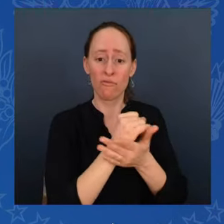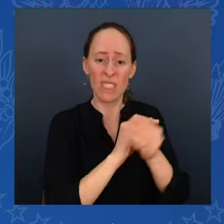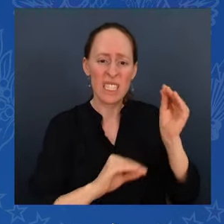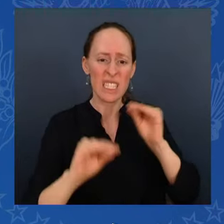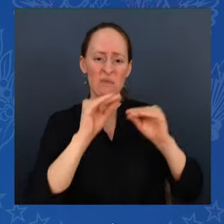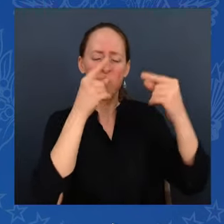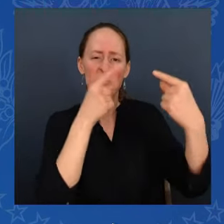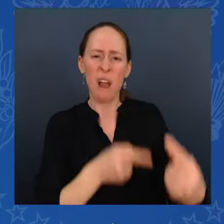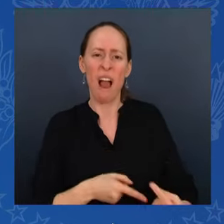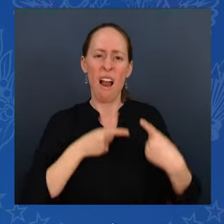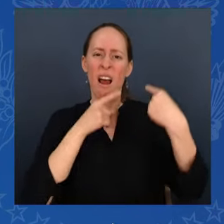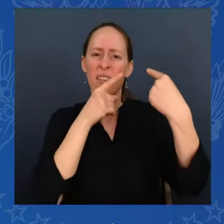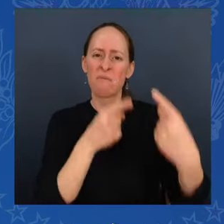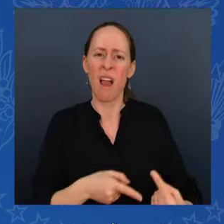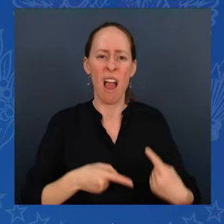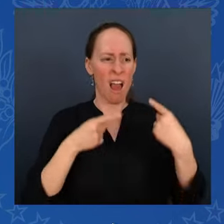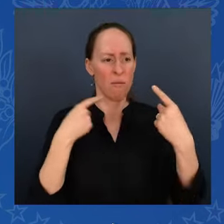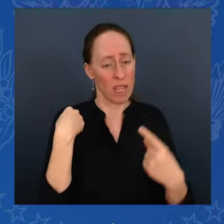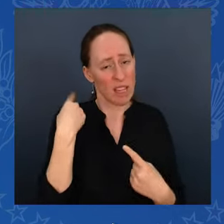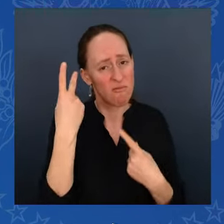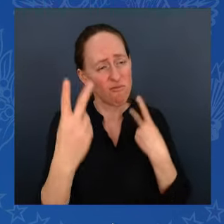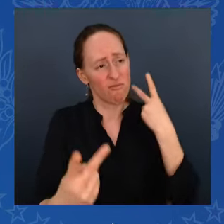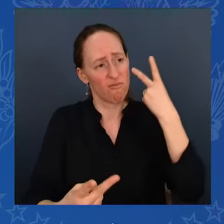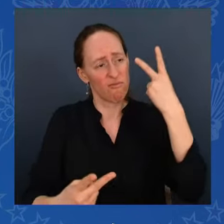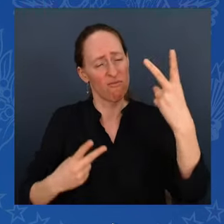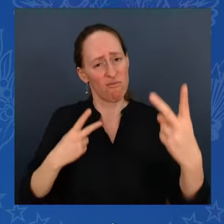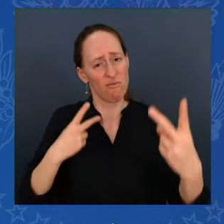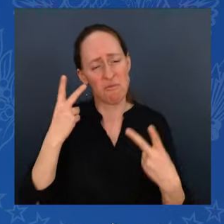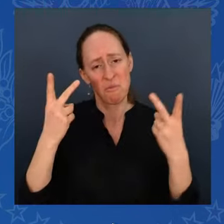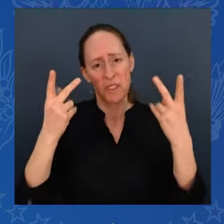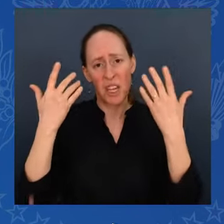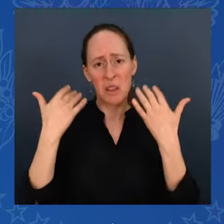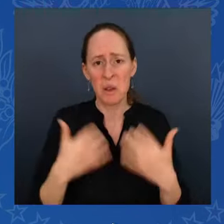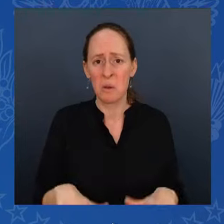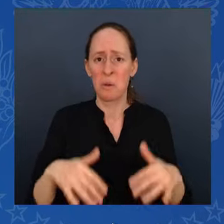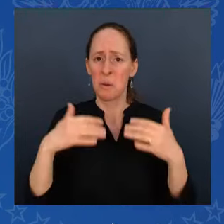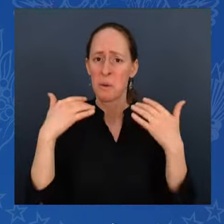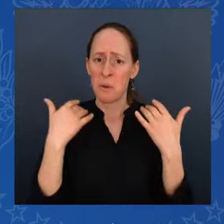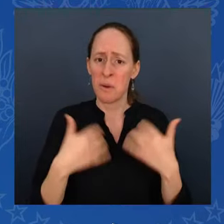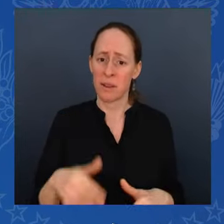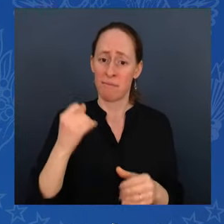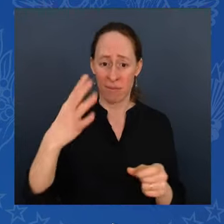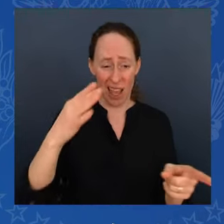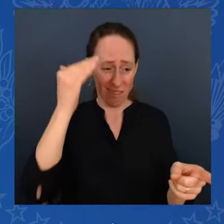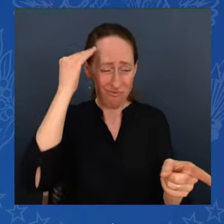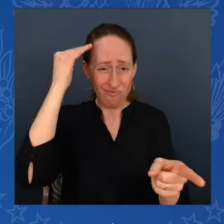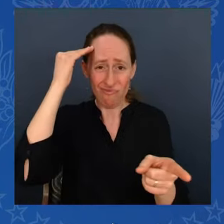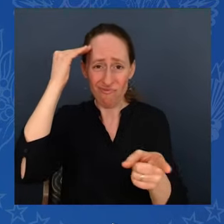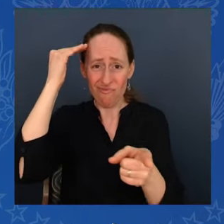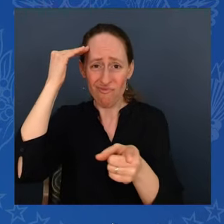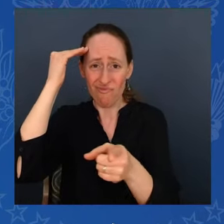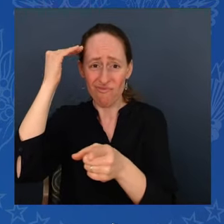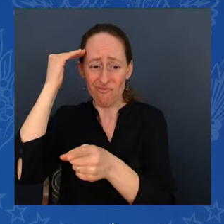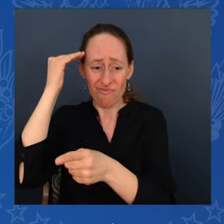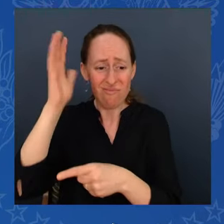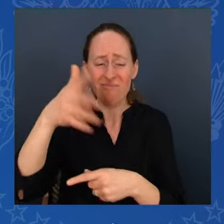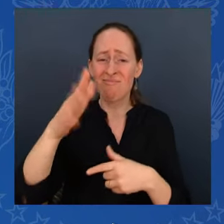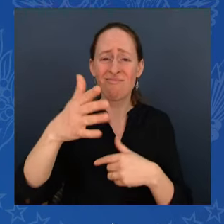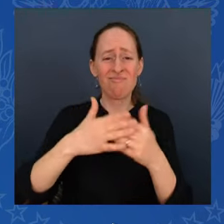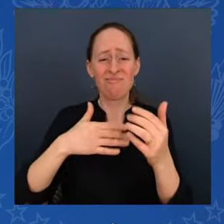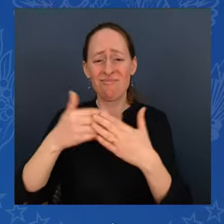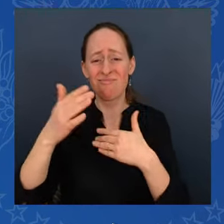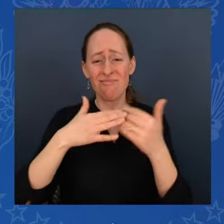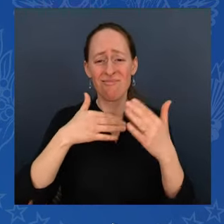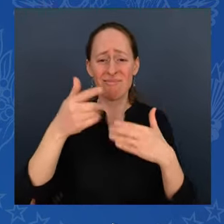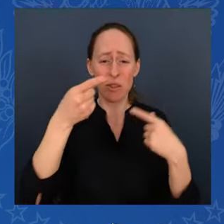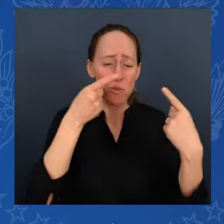mean that sincerely. Many of you know that sitting in front of me. Even when they have worked hard and pay their student loans, their debt increases, not